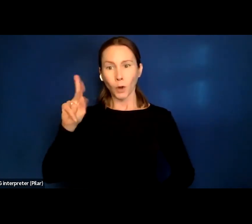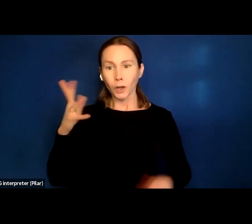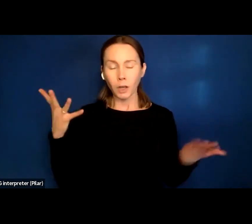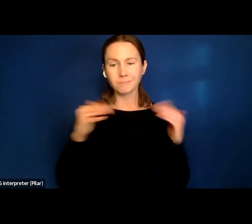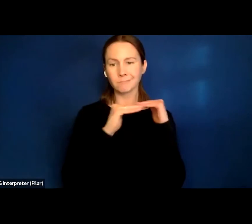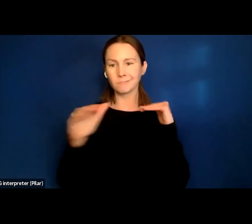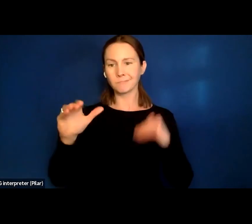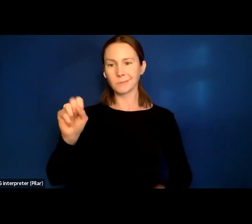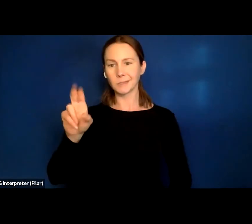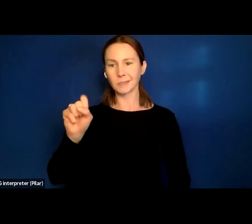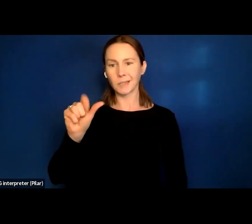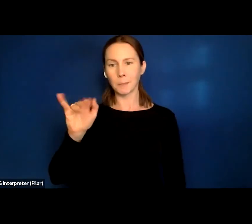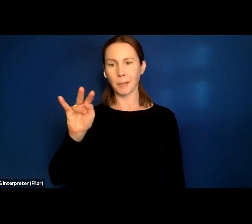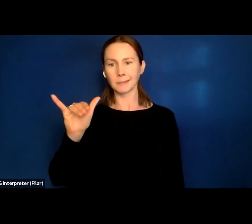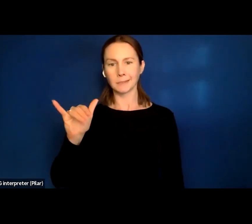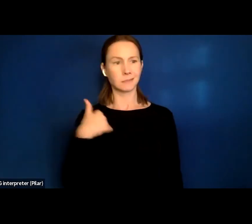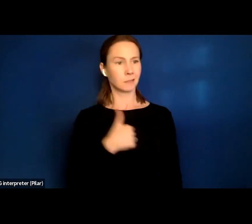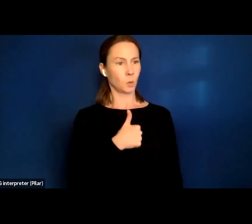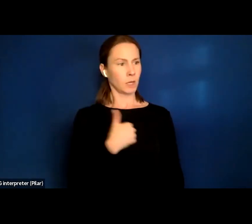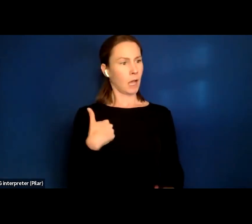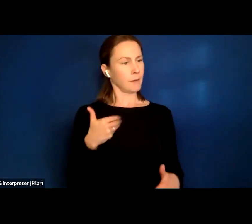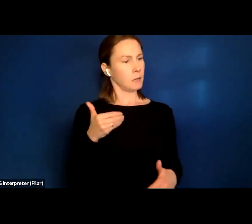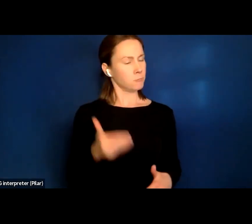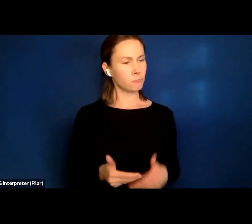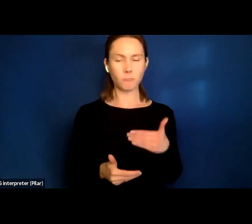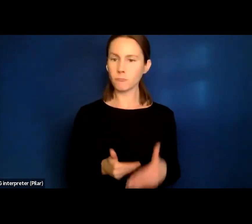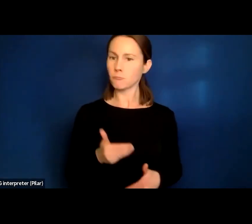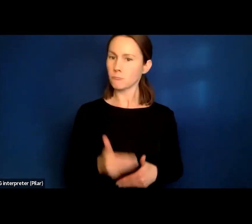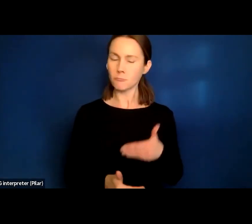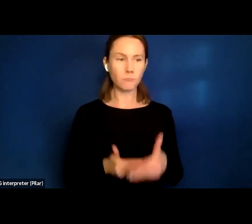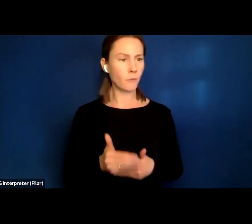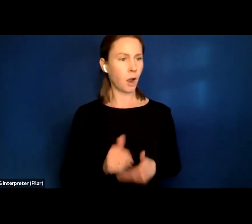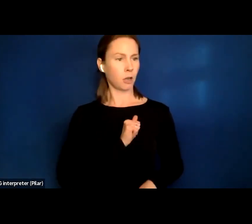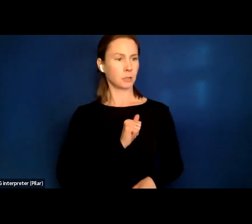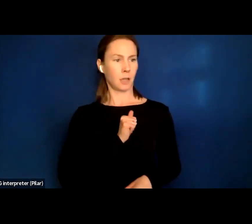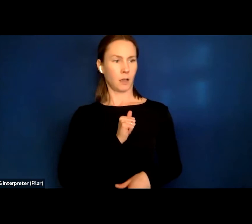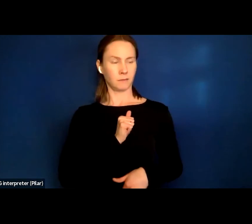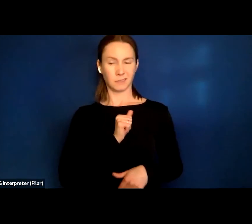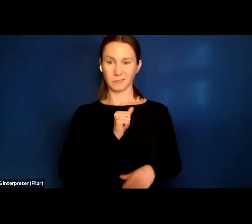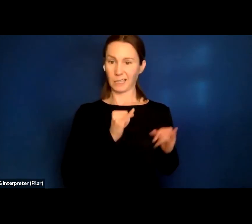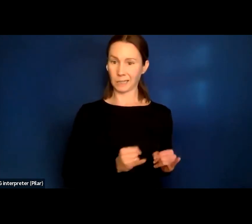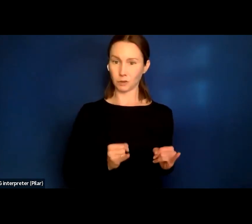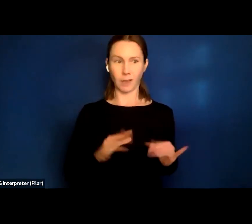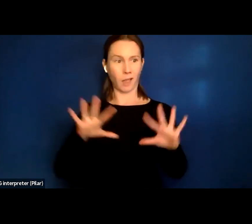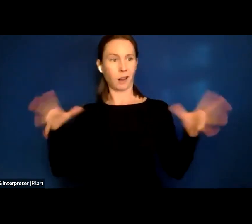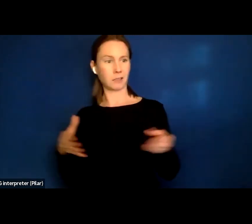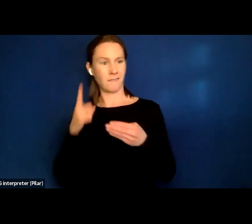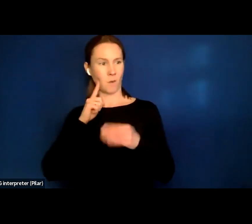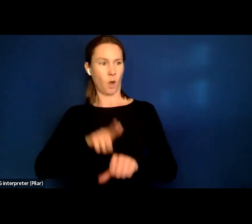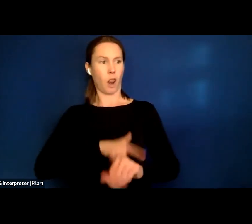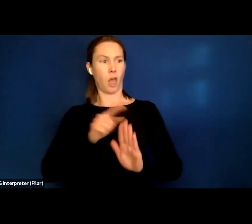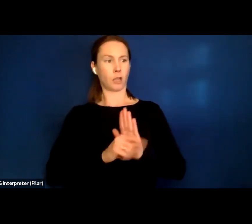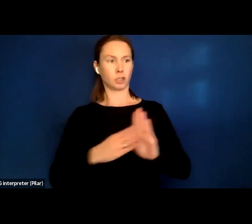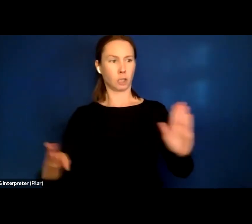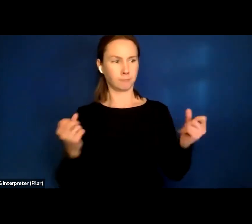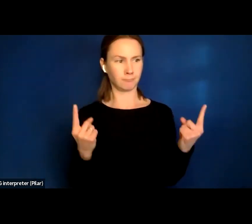pace ourselves individually and collectively to be sustained long-term. Our embodied experiences guide us